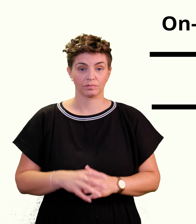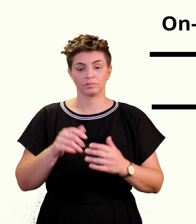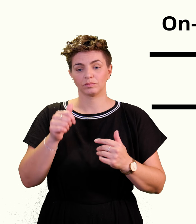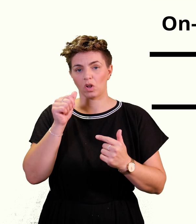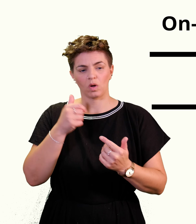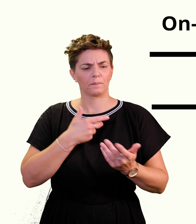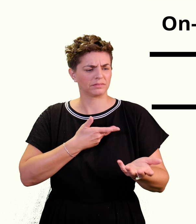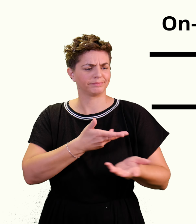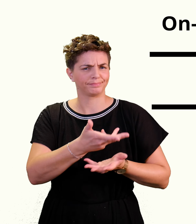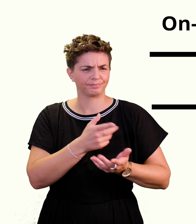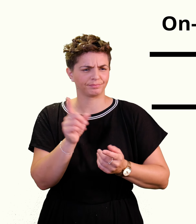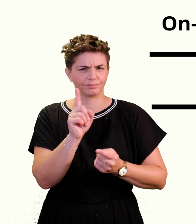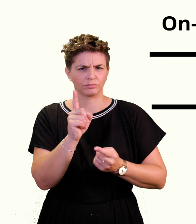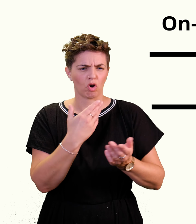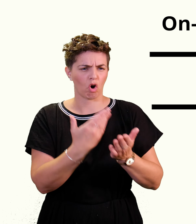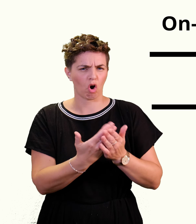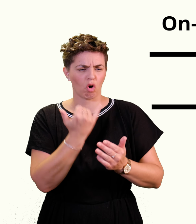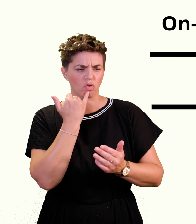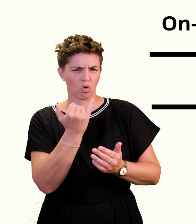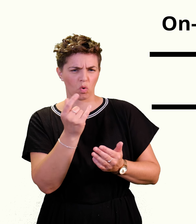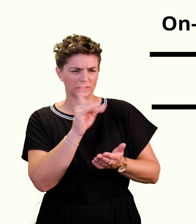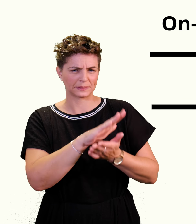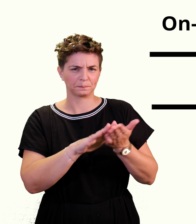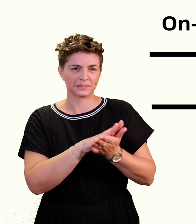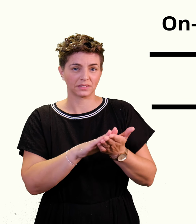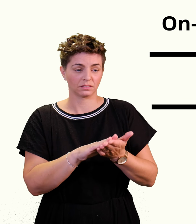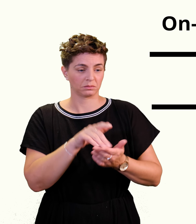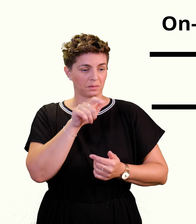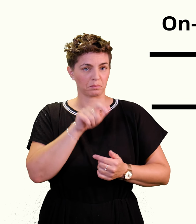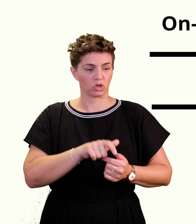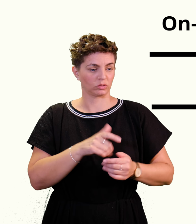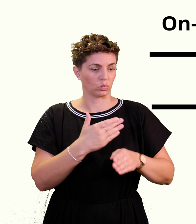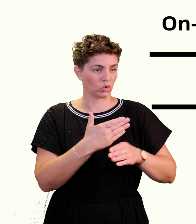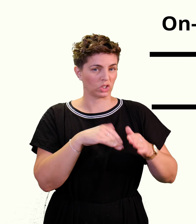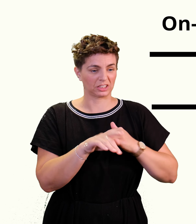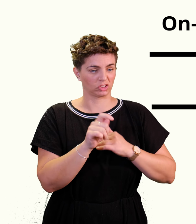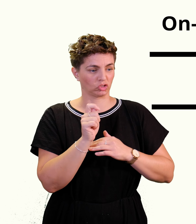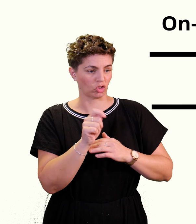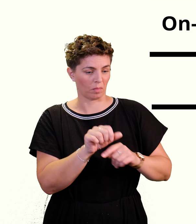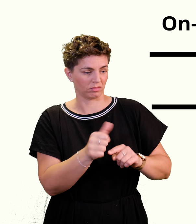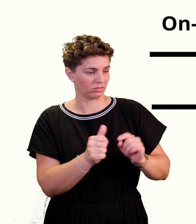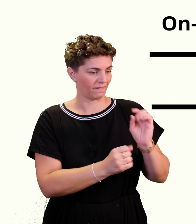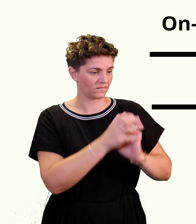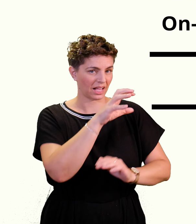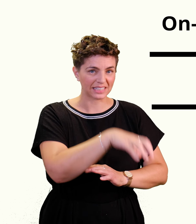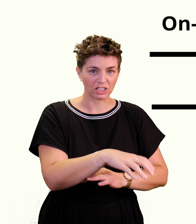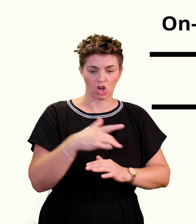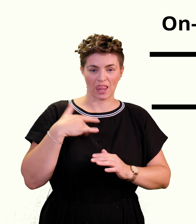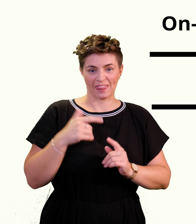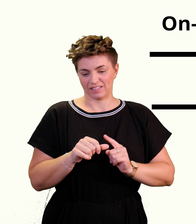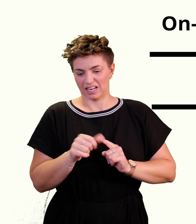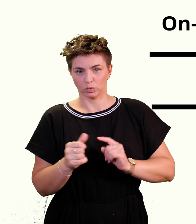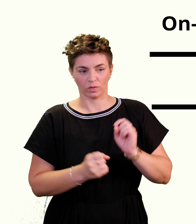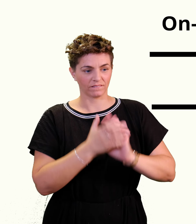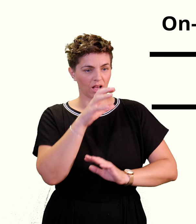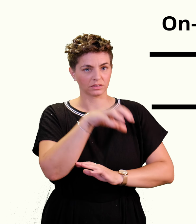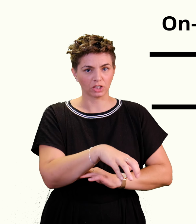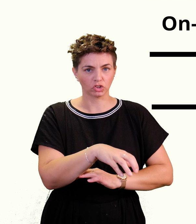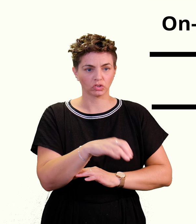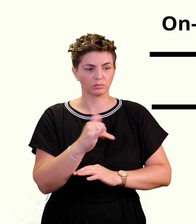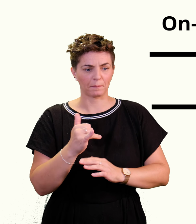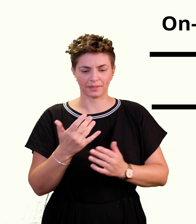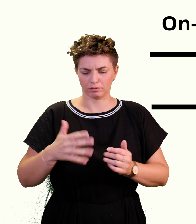So we've talked about what on-call is a little bit. So on-call could be somebody who works in a shop near the fire station, lives near the fire